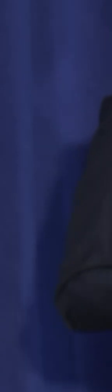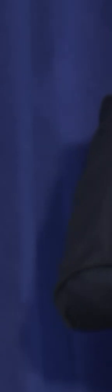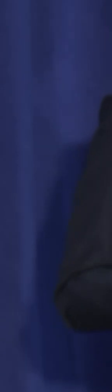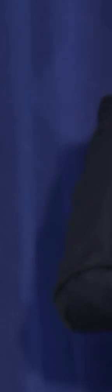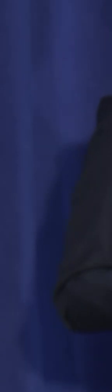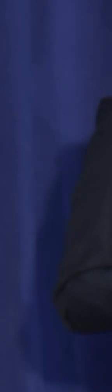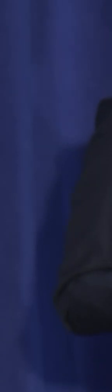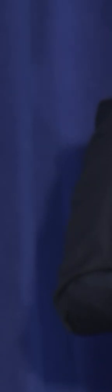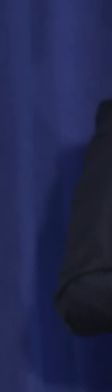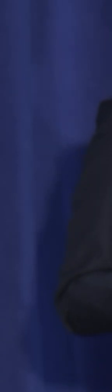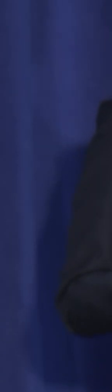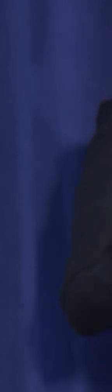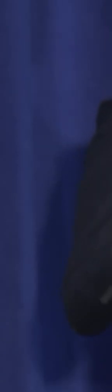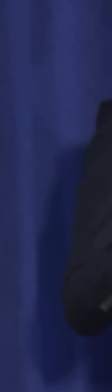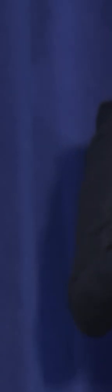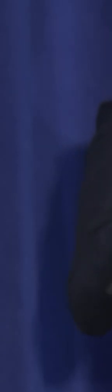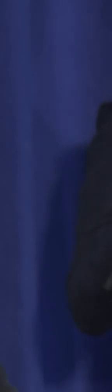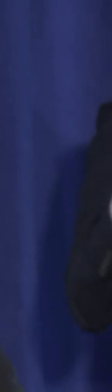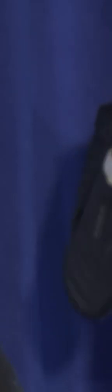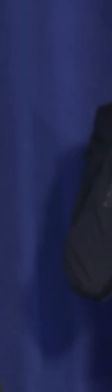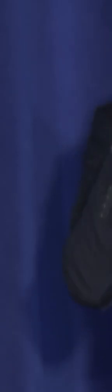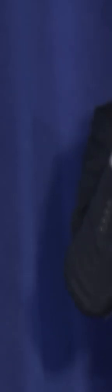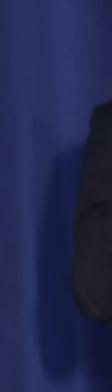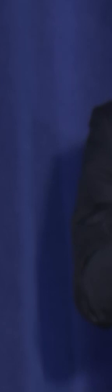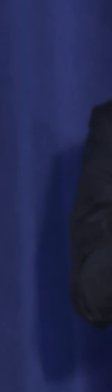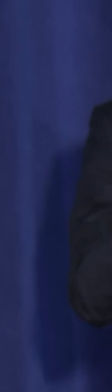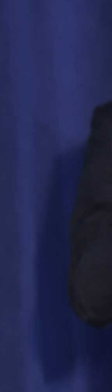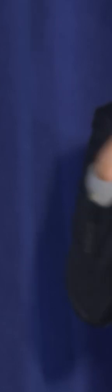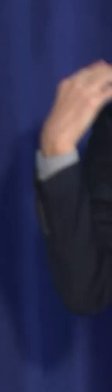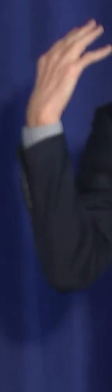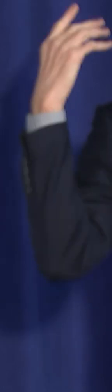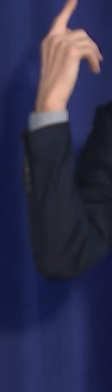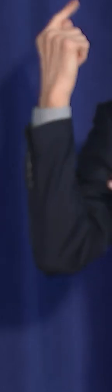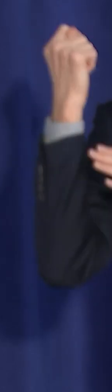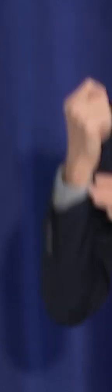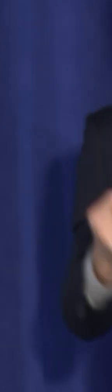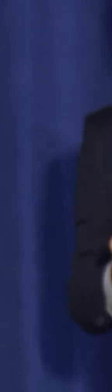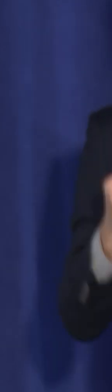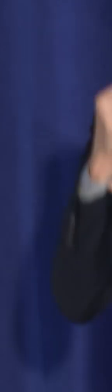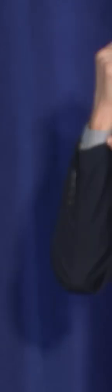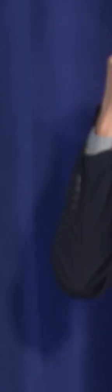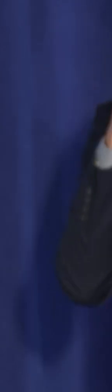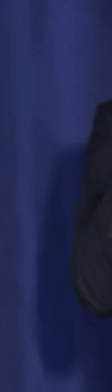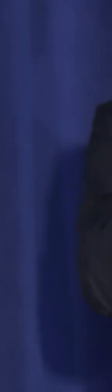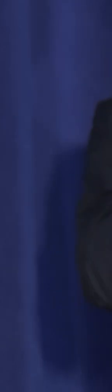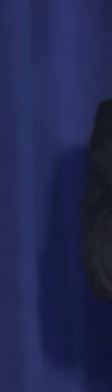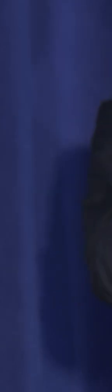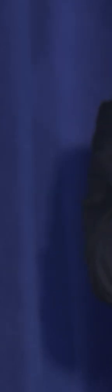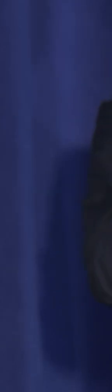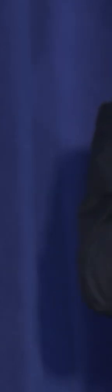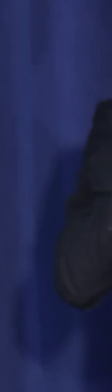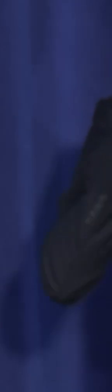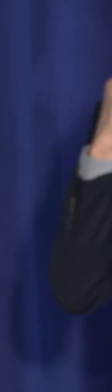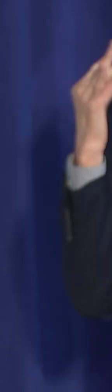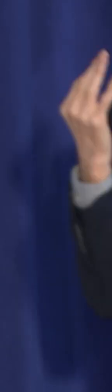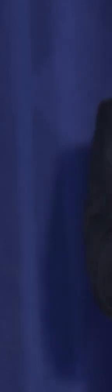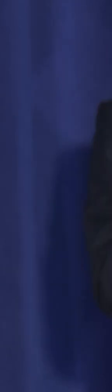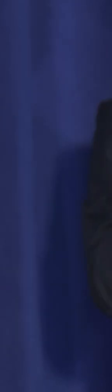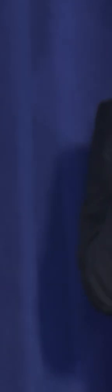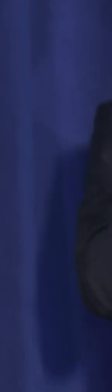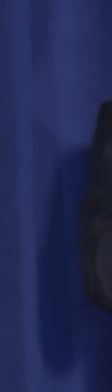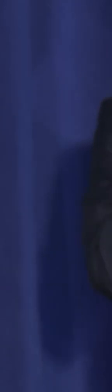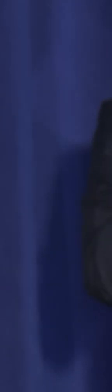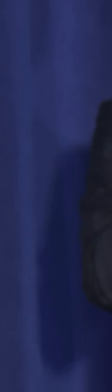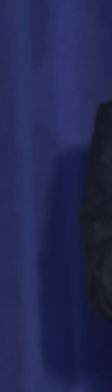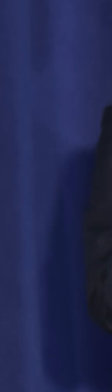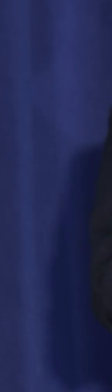what we have seen is that COVID, in terms of traditional ways that we, quote, think about herd immunity, COVID keeps changing and